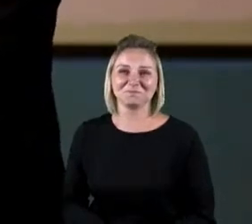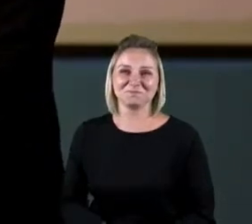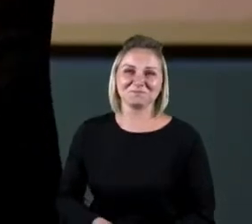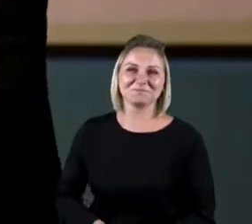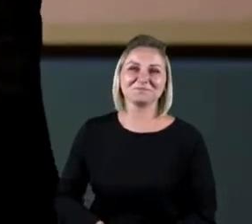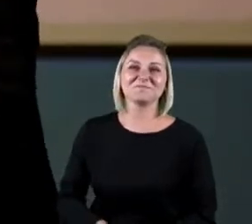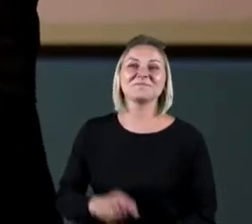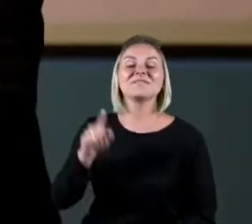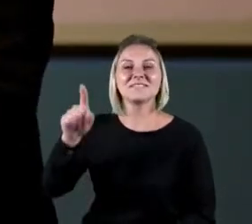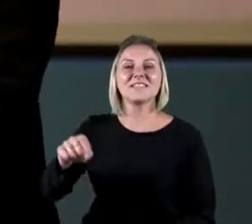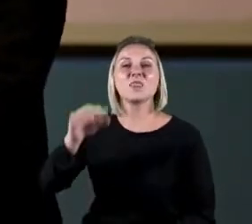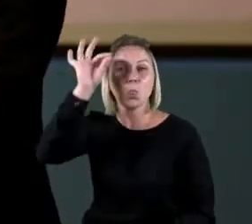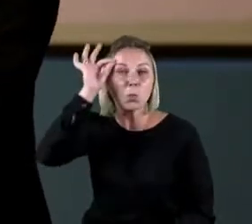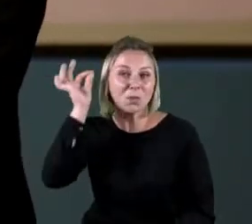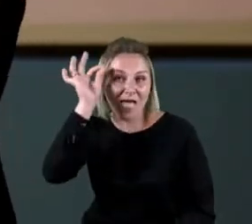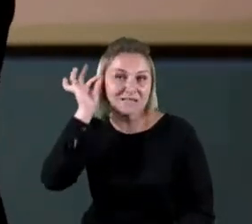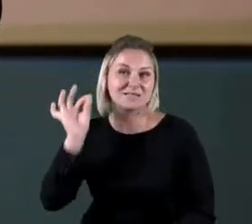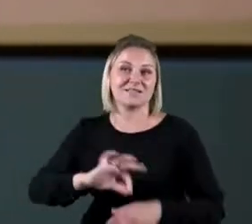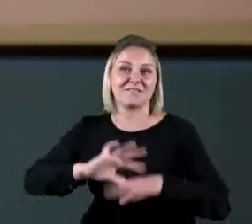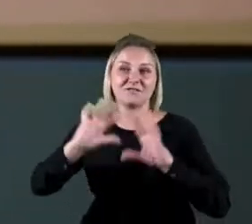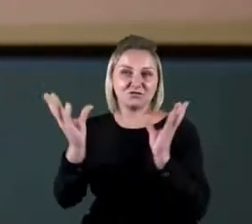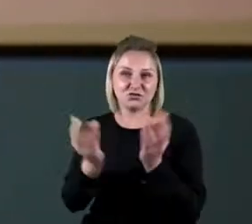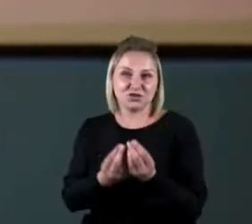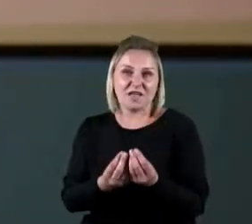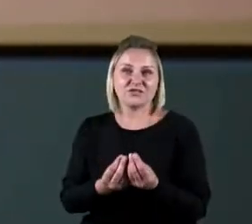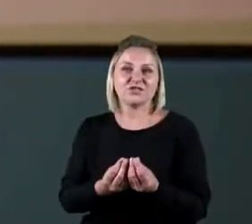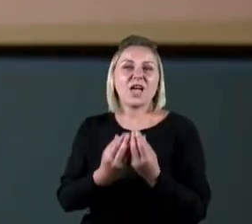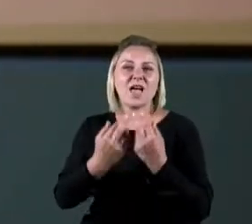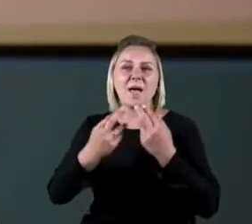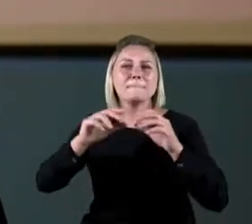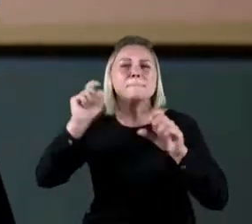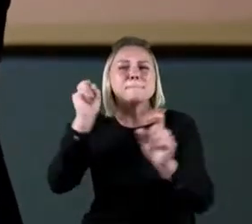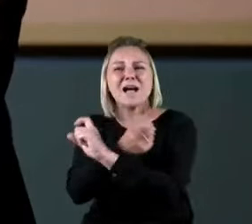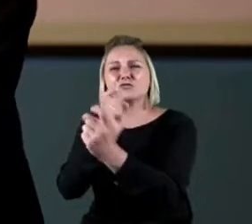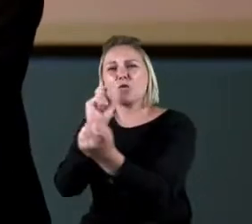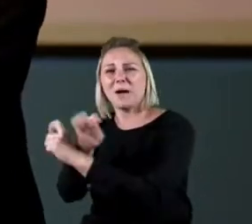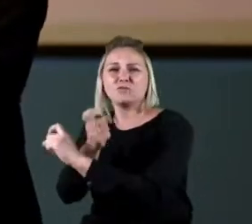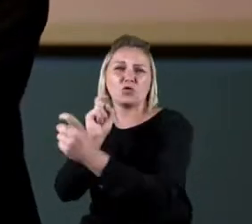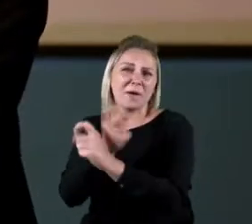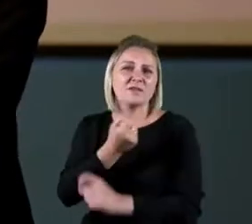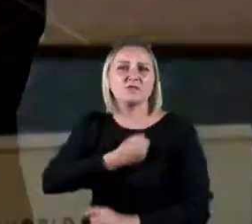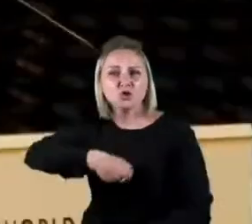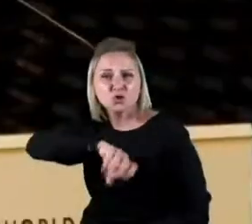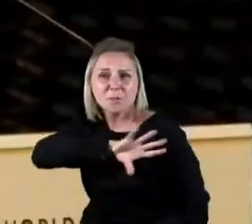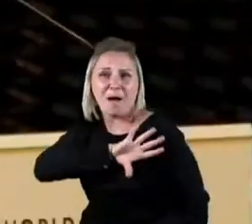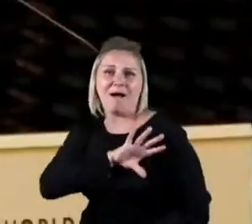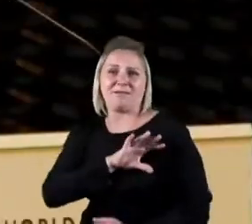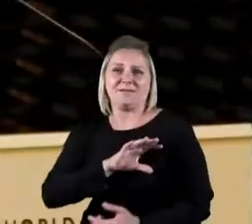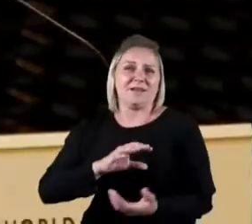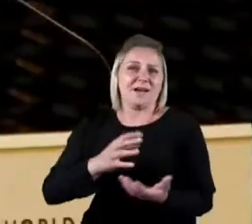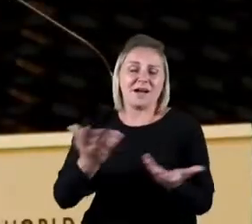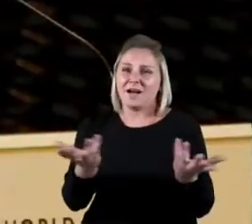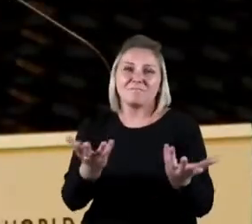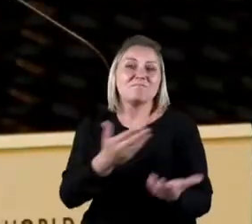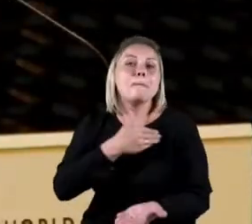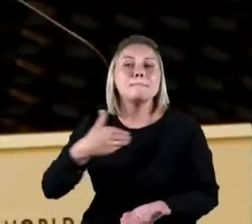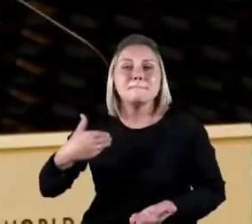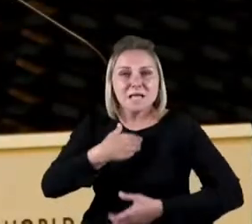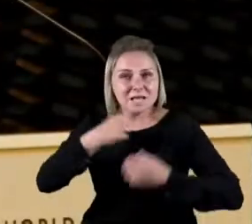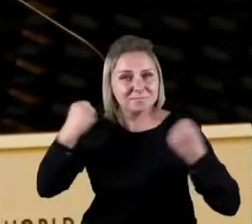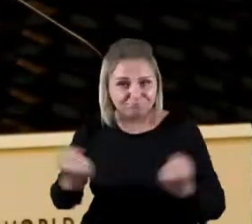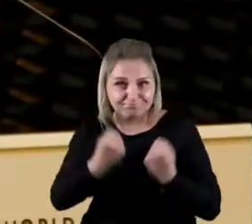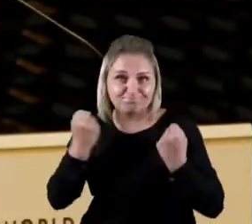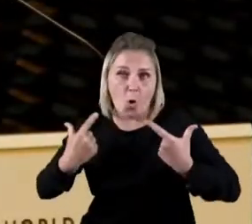Tunis, in Medellin, in many countries in the world. In Spain, we are doing that. We are partners for